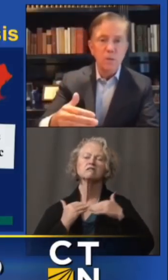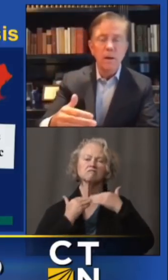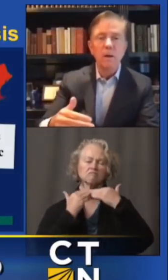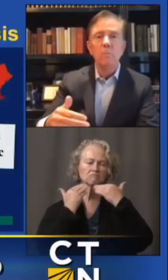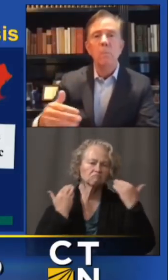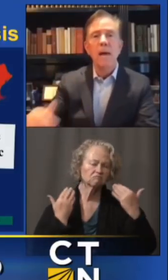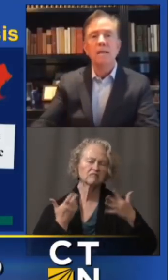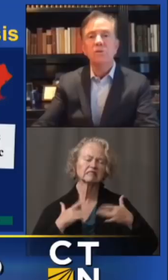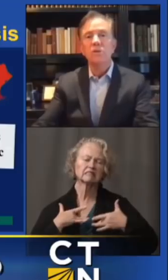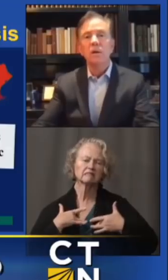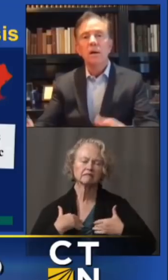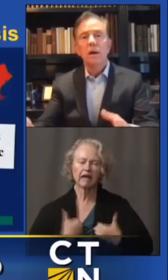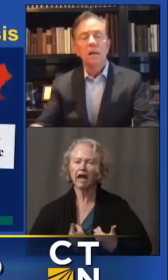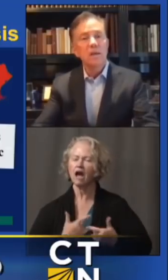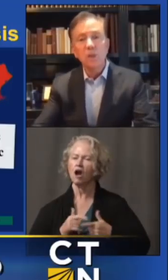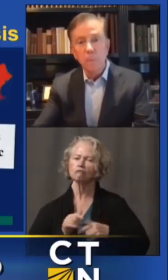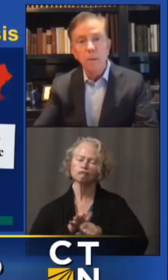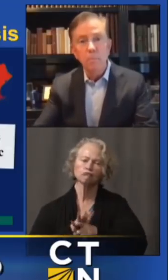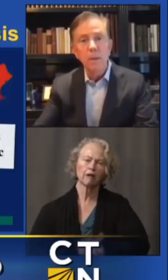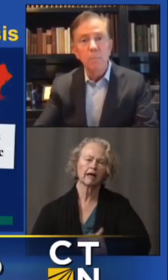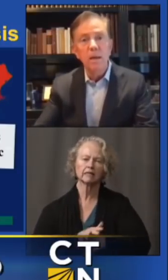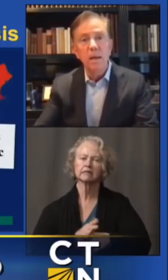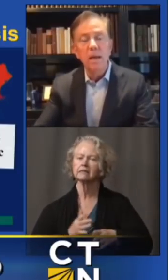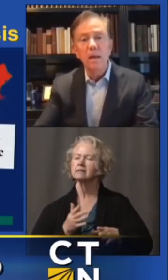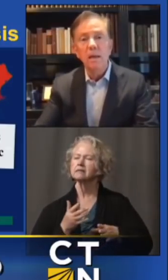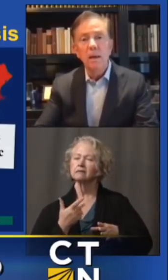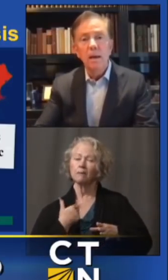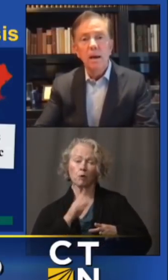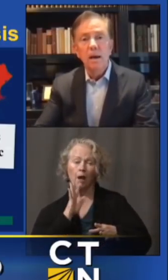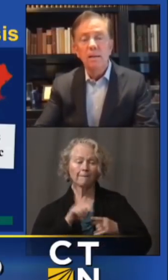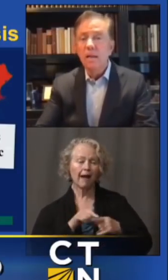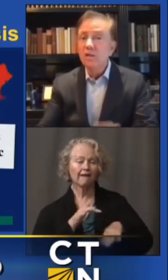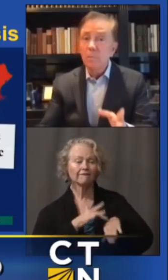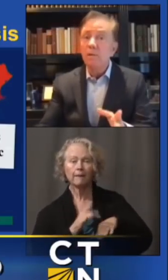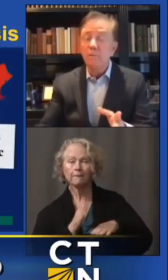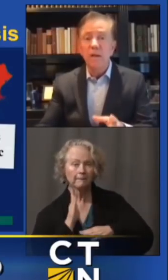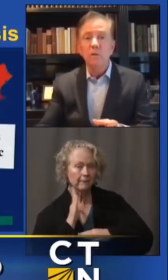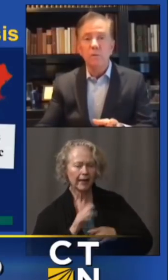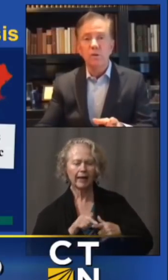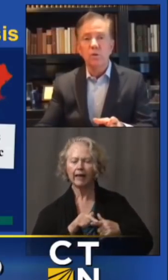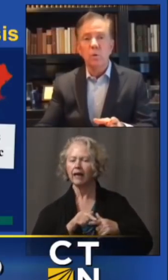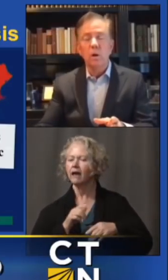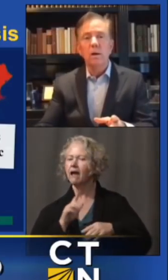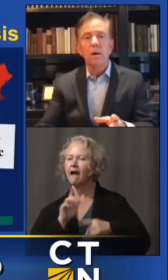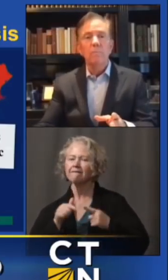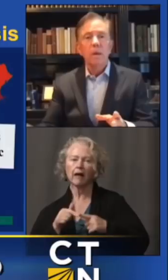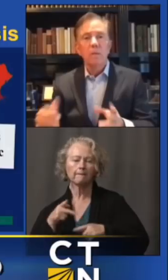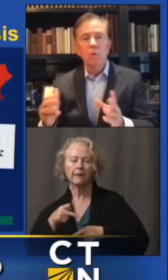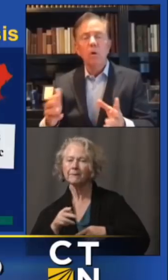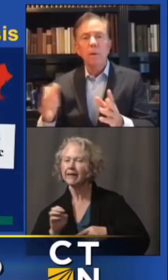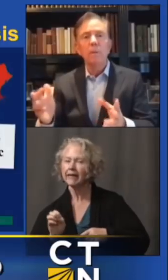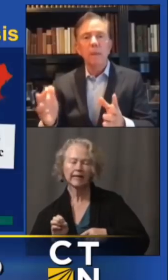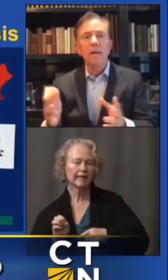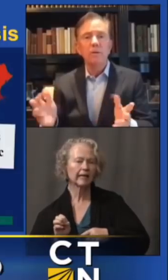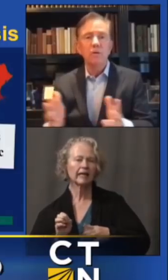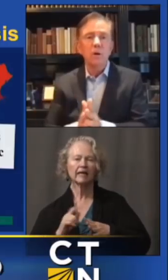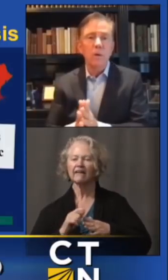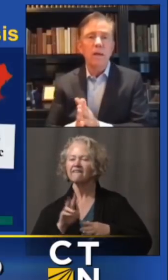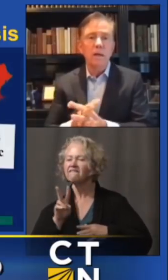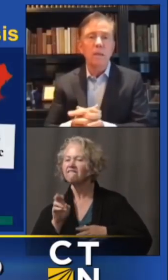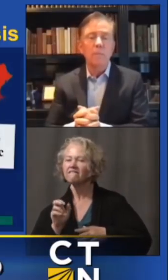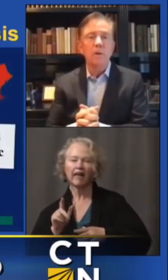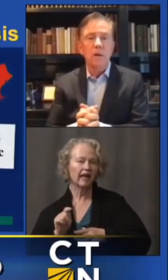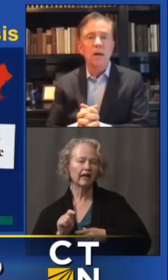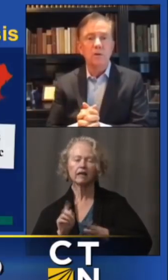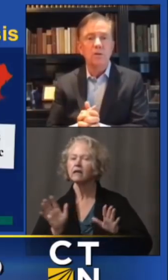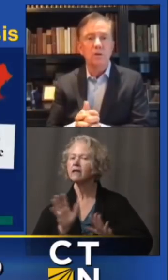less about beds, less about PPE, less about vents for sure, and more about making sure we can